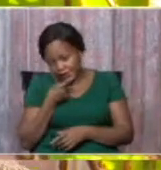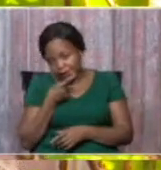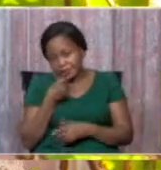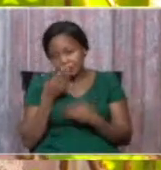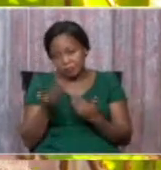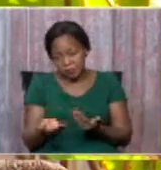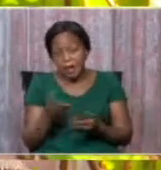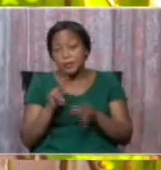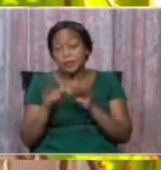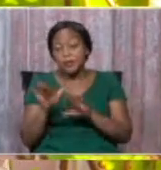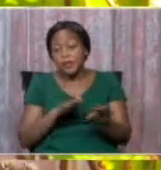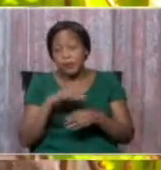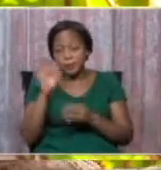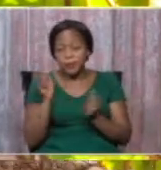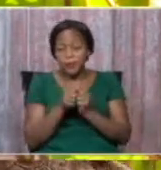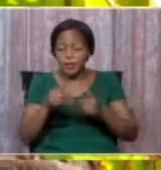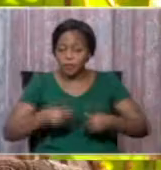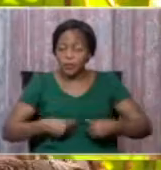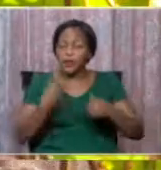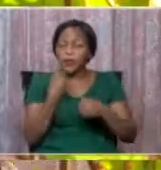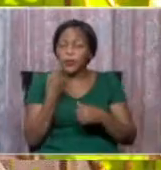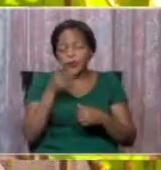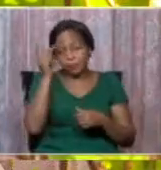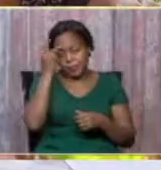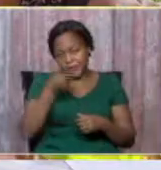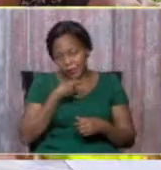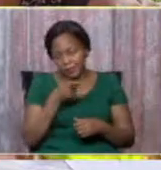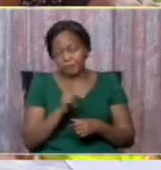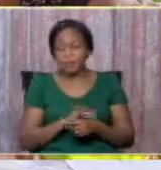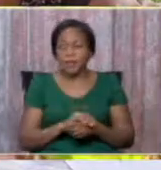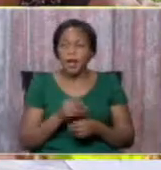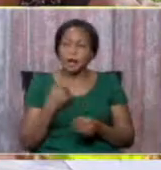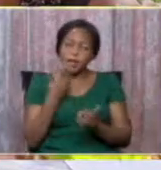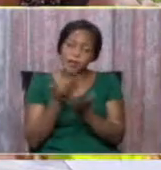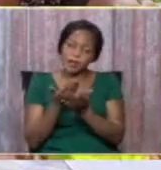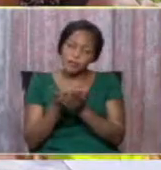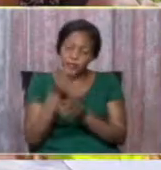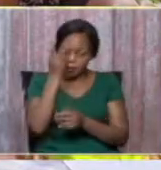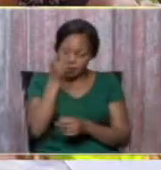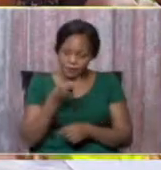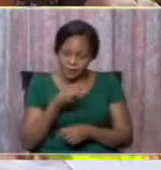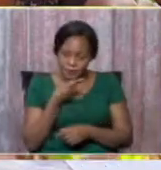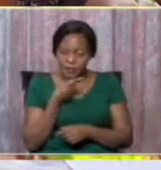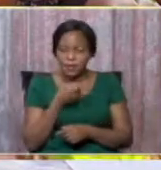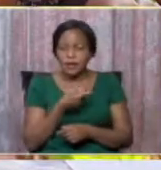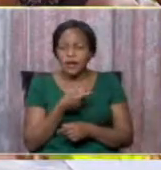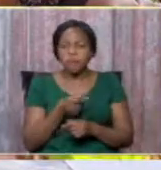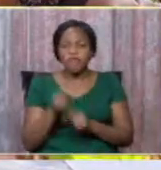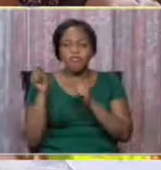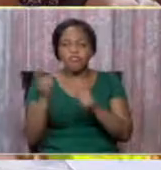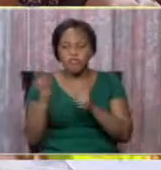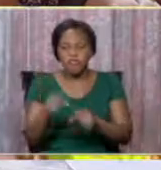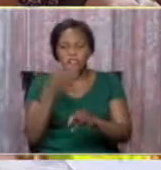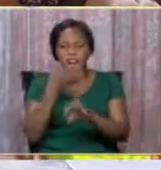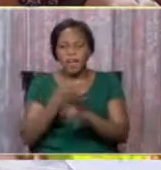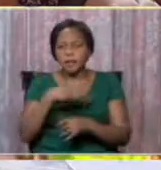Let us teach them that growing up, like you saw in the body maps, it's part of life, and we should normalize these things